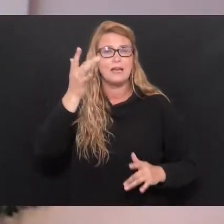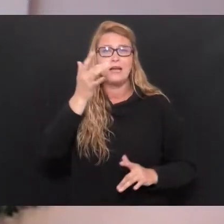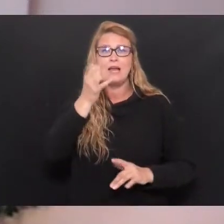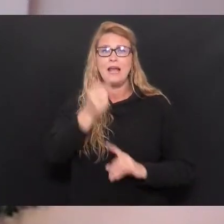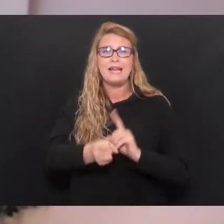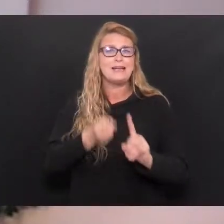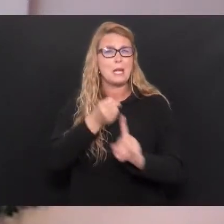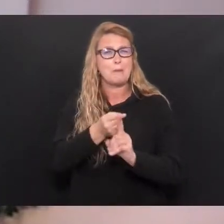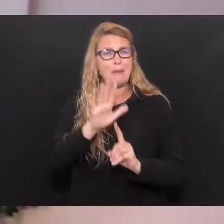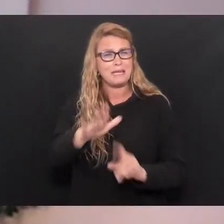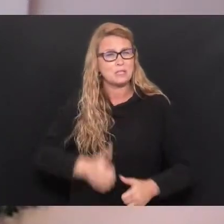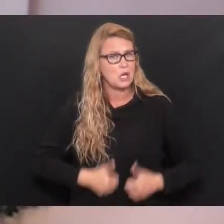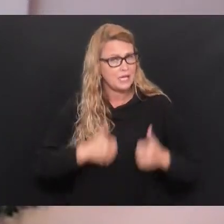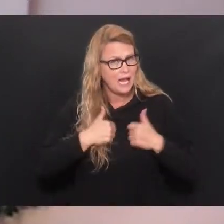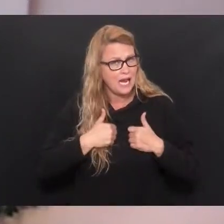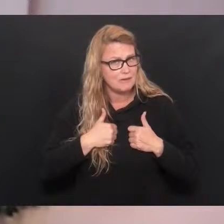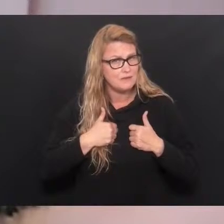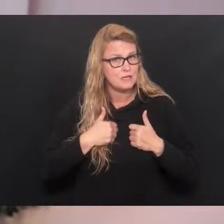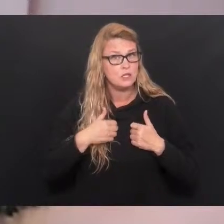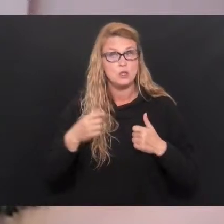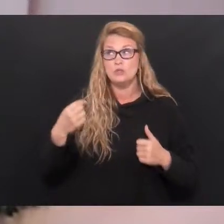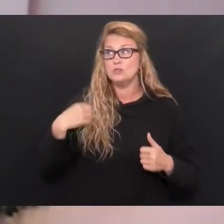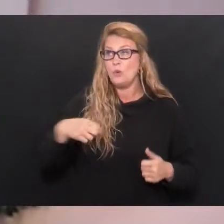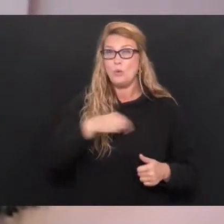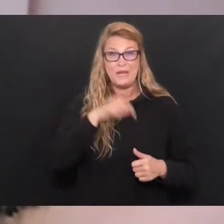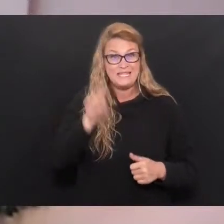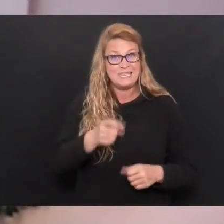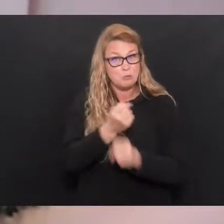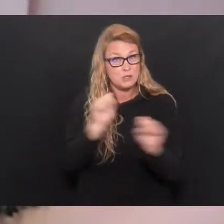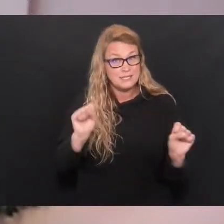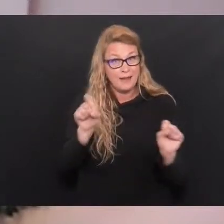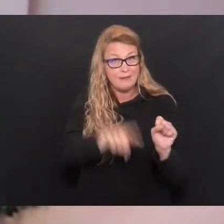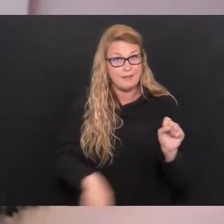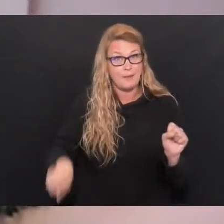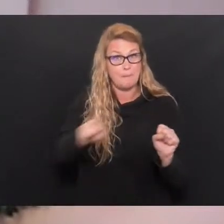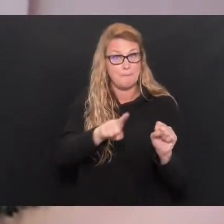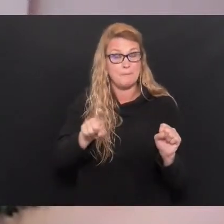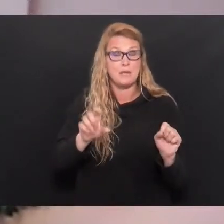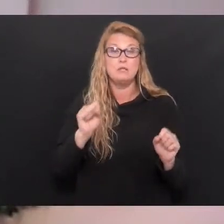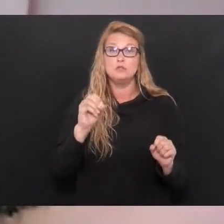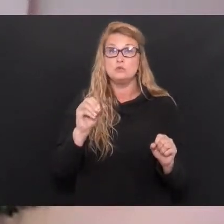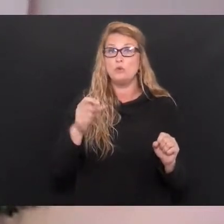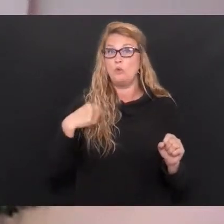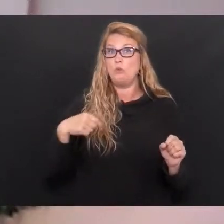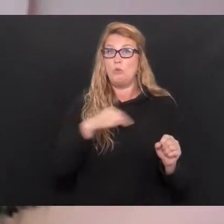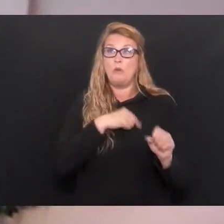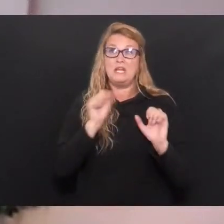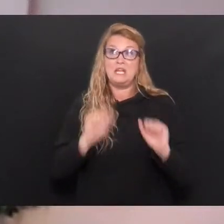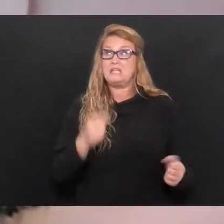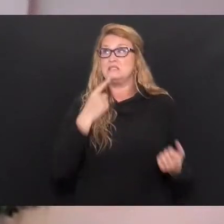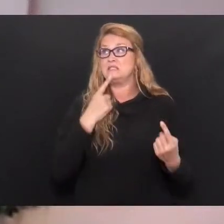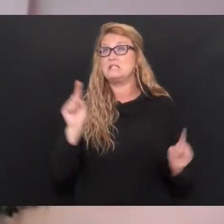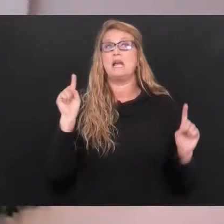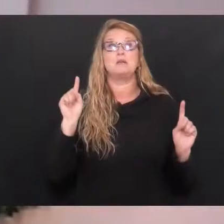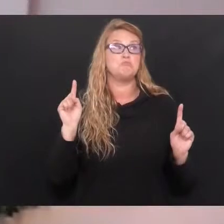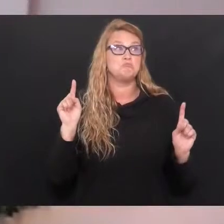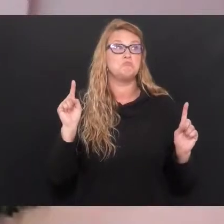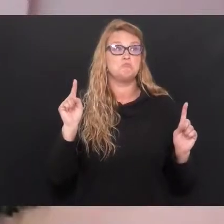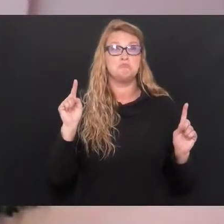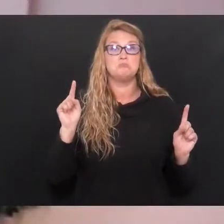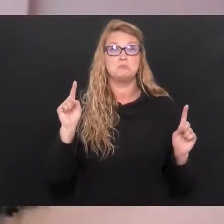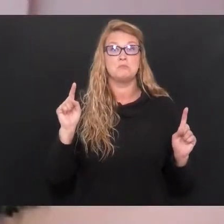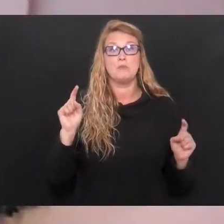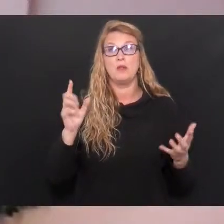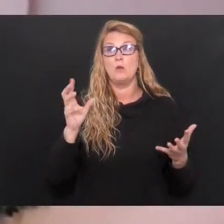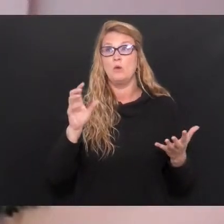whole life by protecting them. And that's exactly what we're trying to do. So we could say certainly when, X